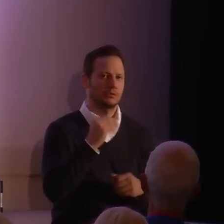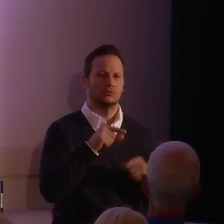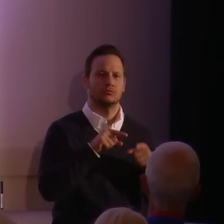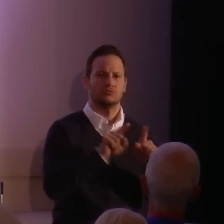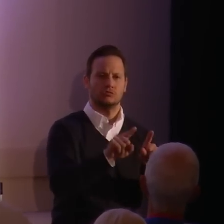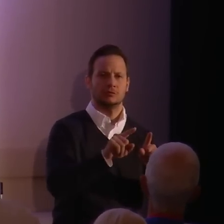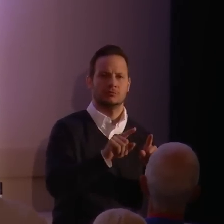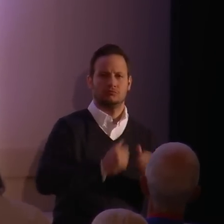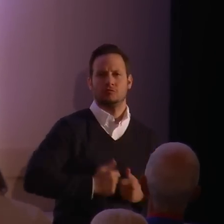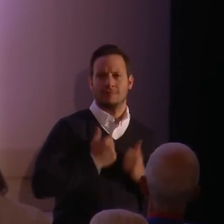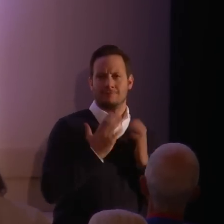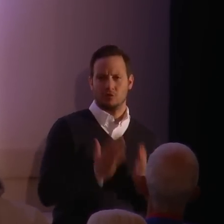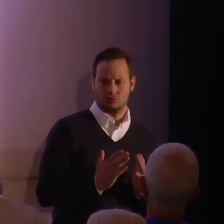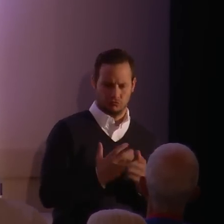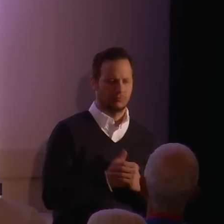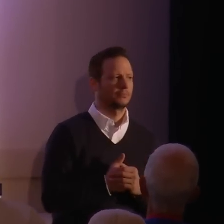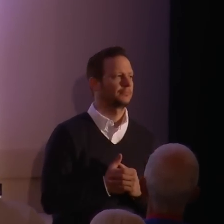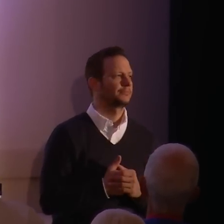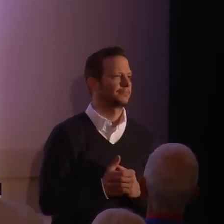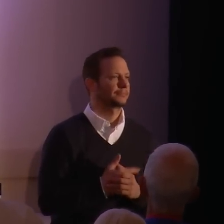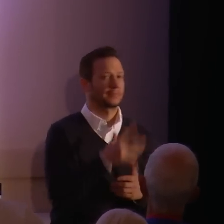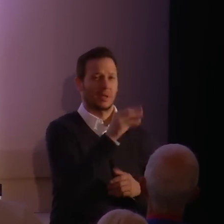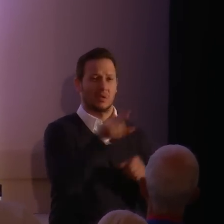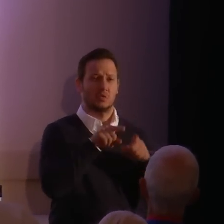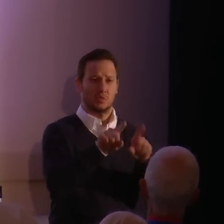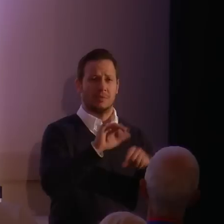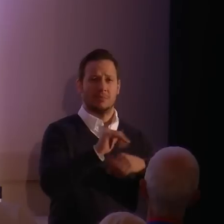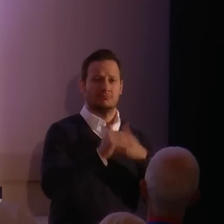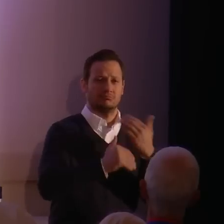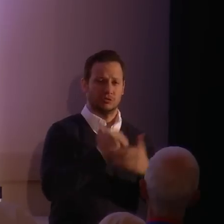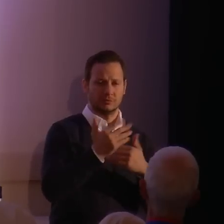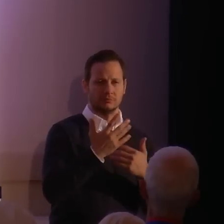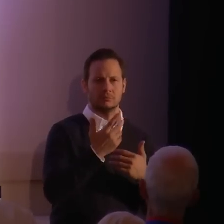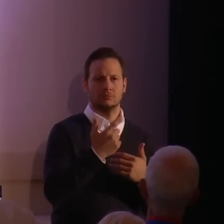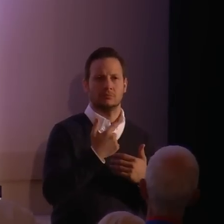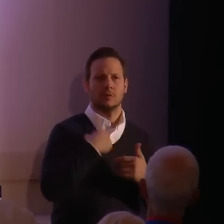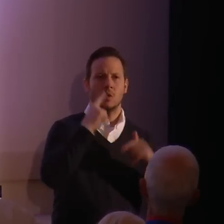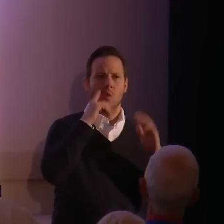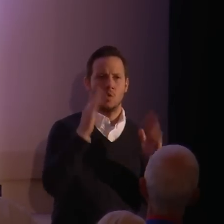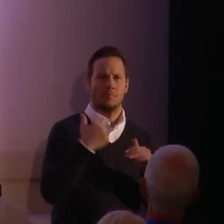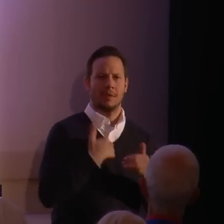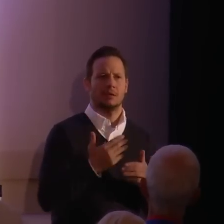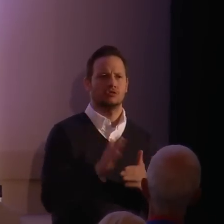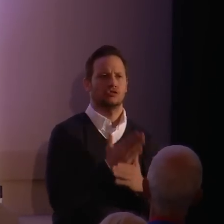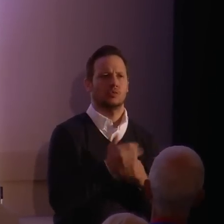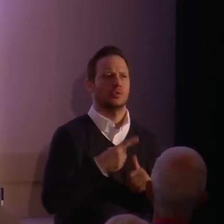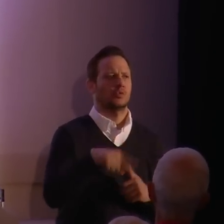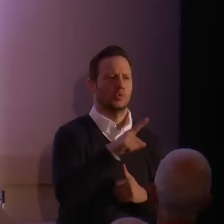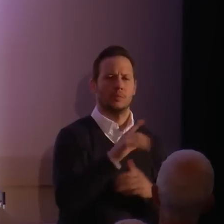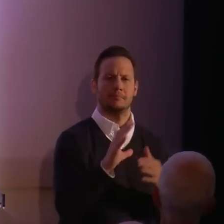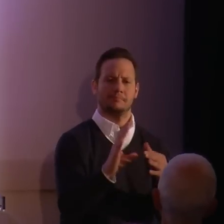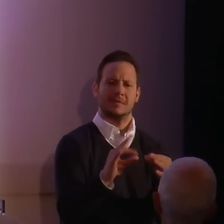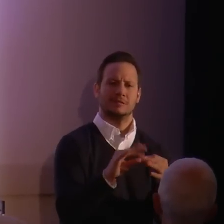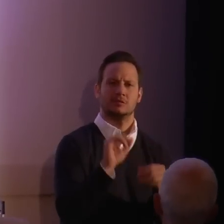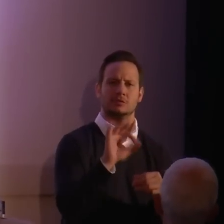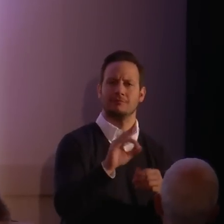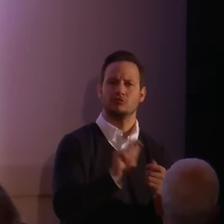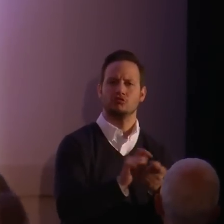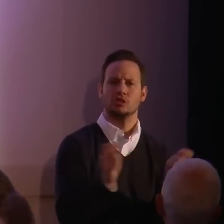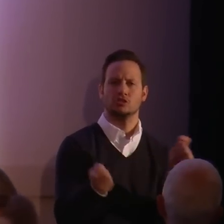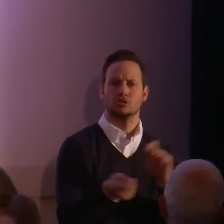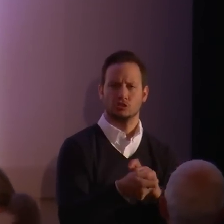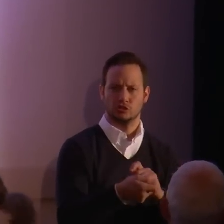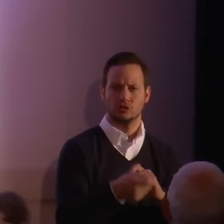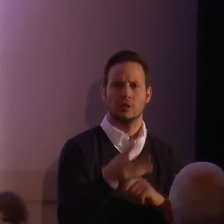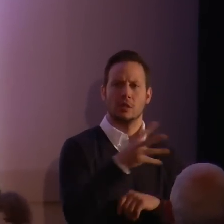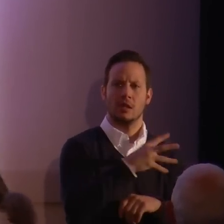Survivor. And along the way, in the process, I hope to share what I believe is a message of change, and how we can be impactful in what I would